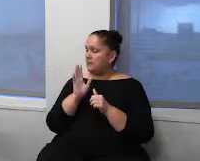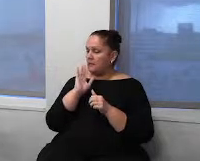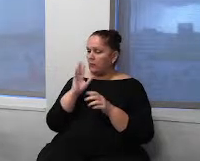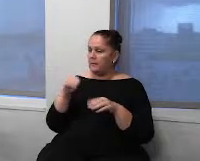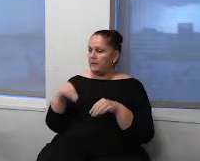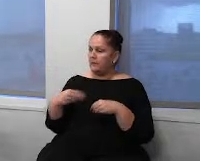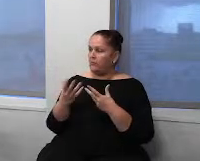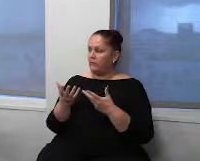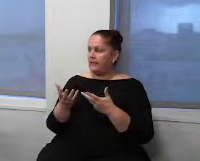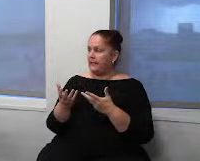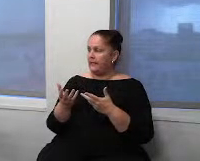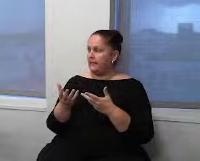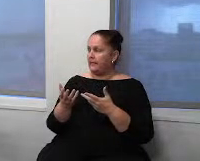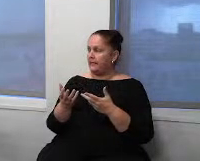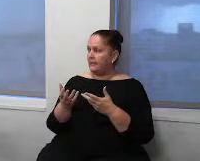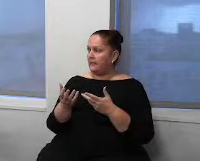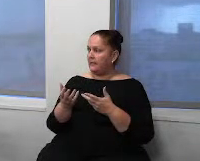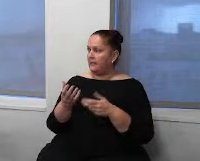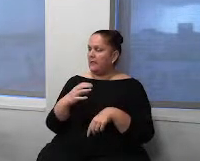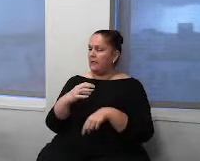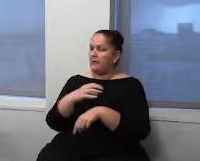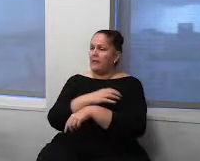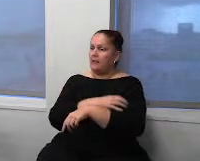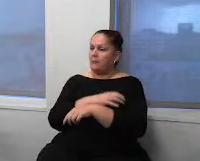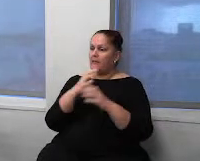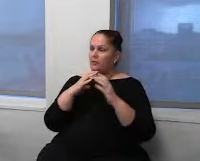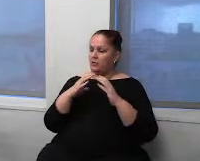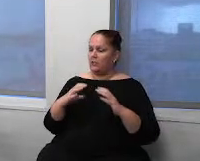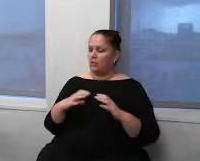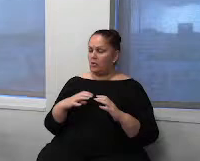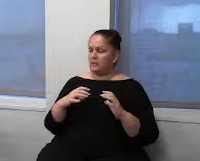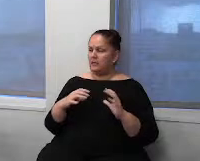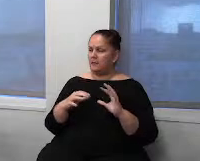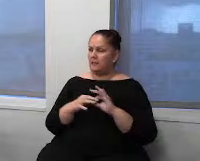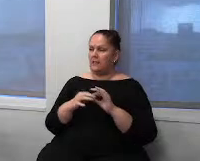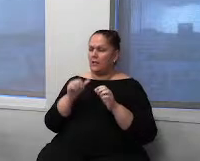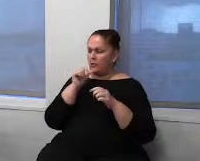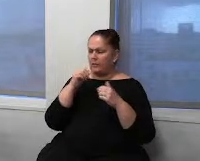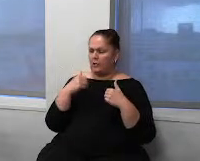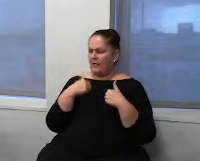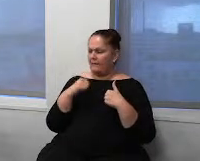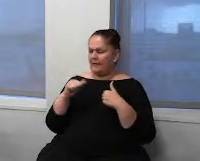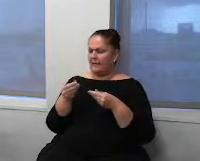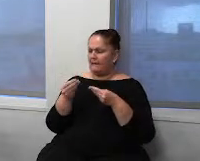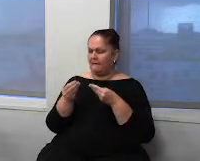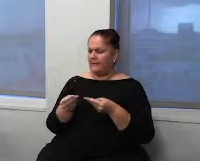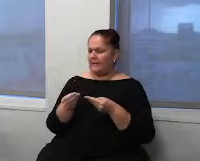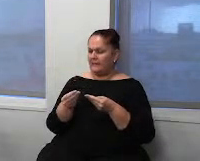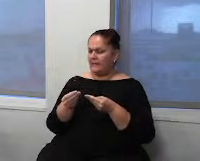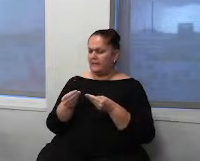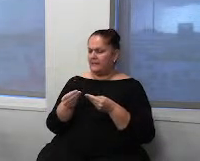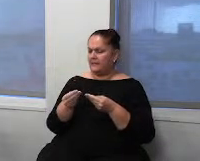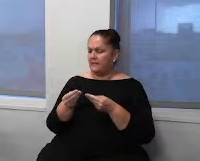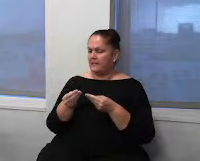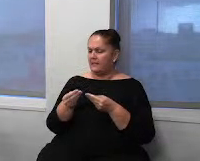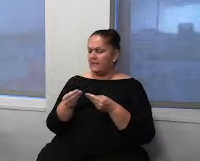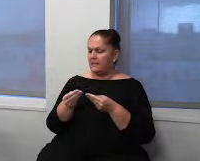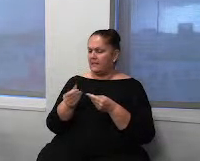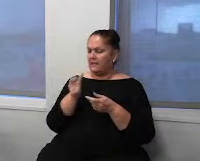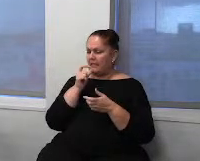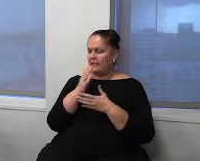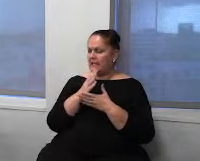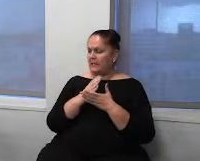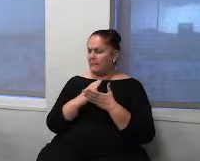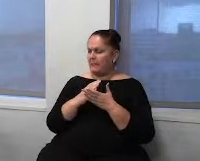They would be providing power to the customers that are associated. We don't have any feeders that are